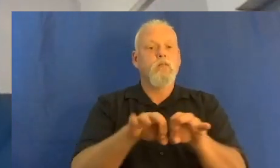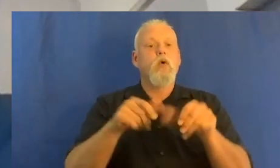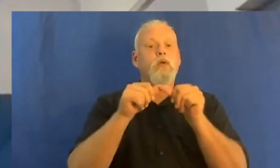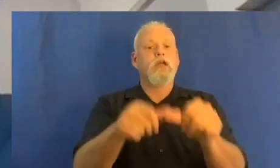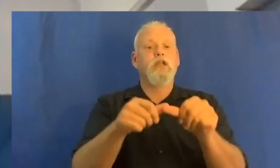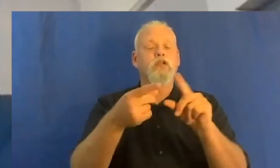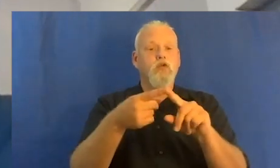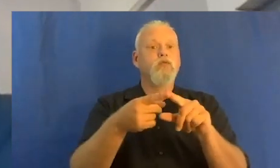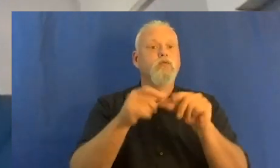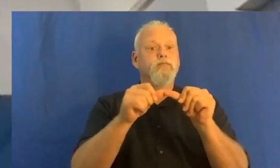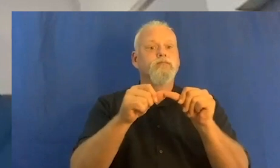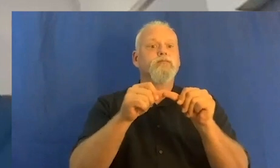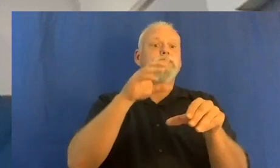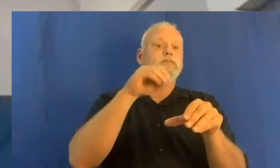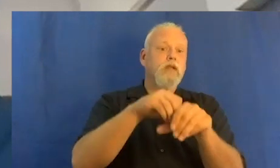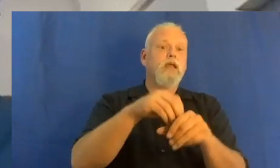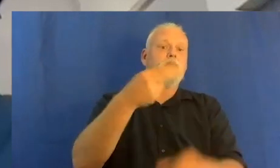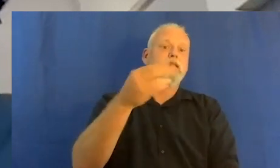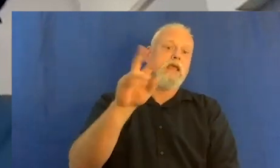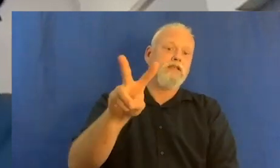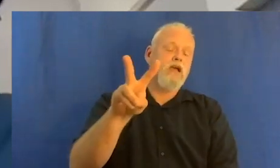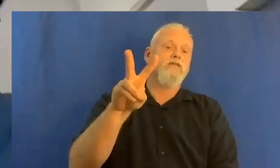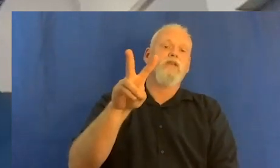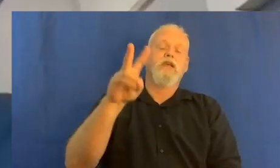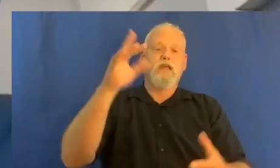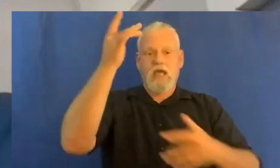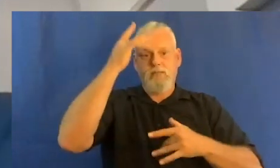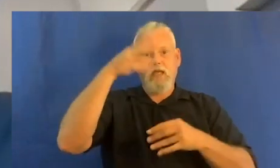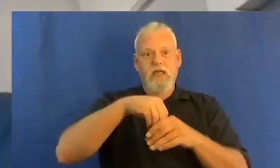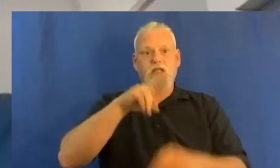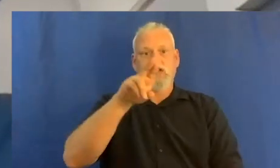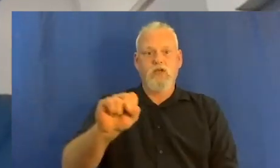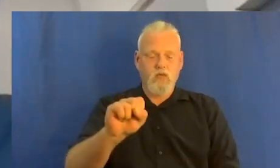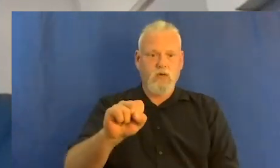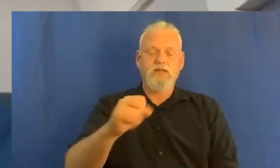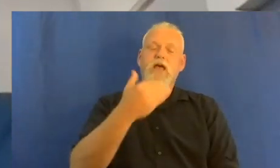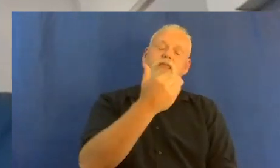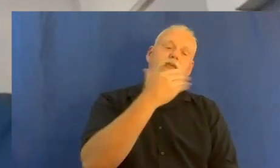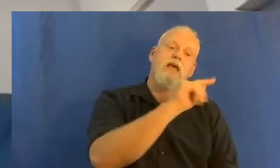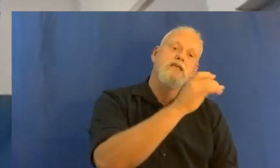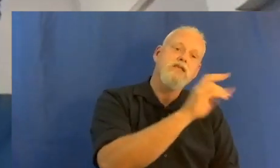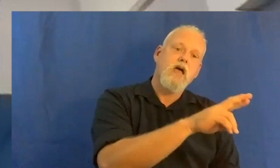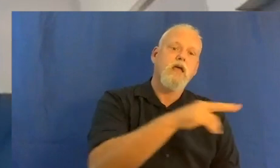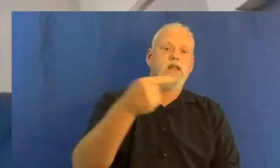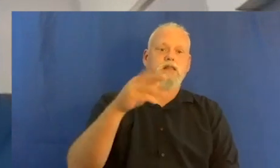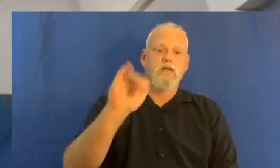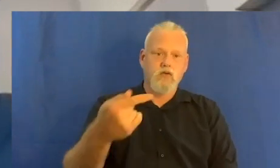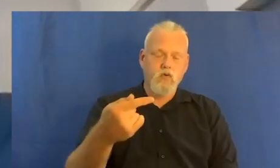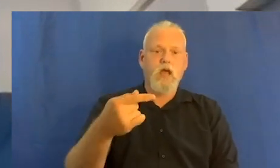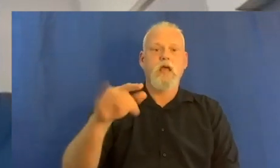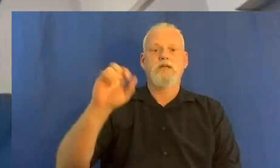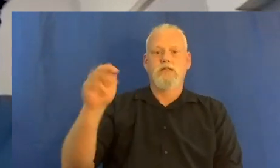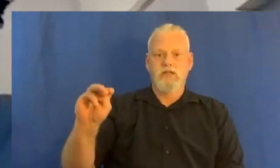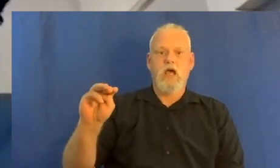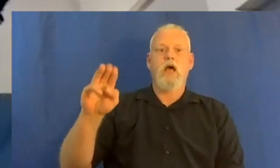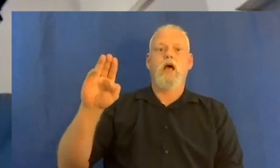keep momentum on ending the HIV epidemic in the U.S. With that, thanks so much to Tyler, Greg, John, and Monique for talking with